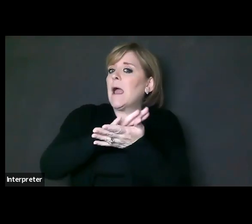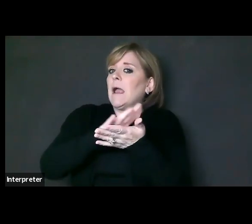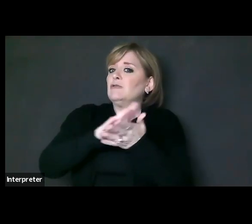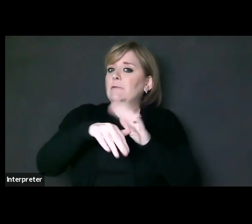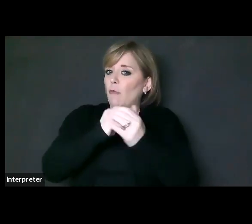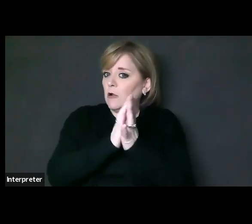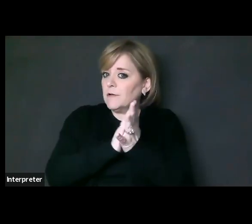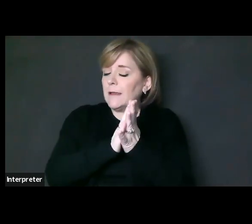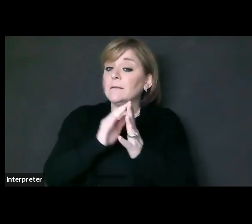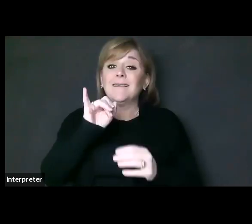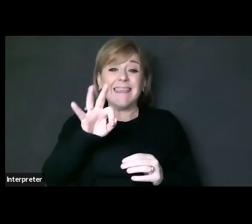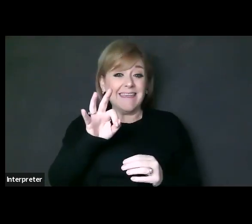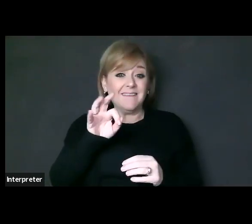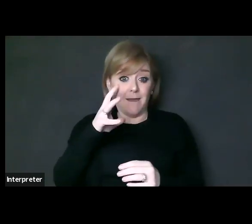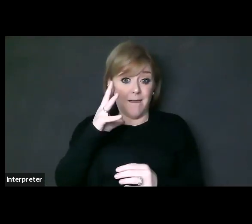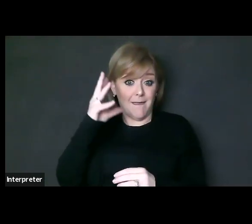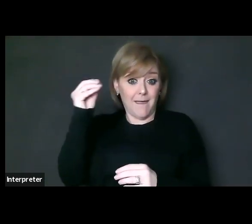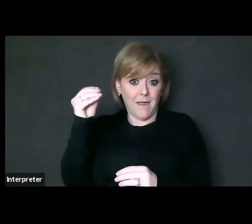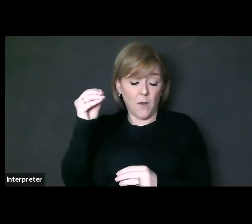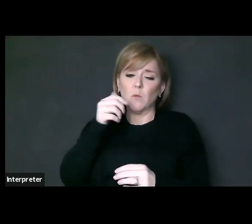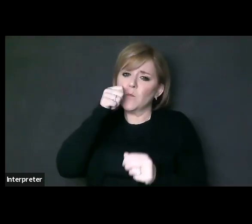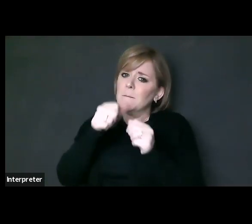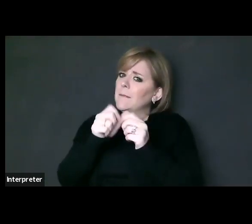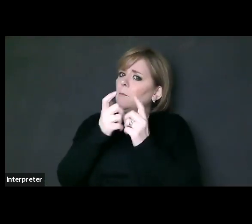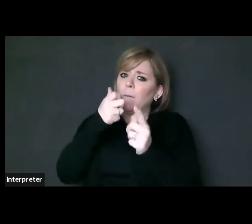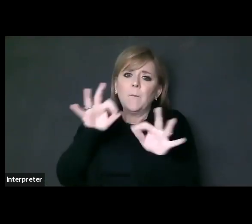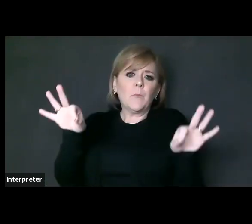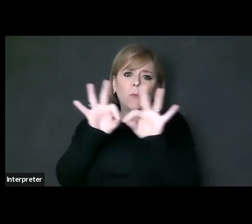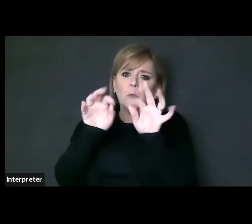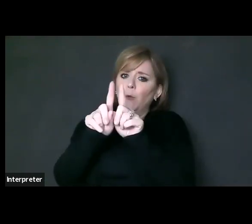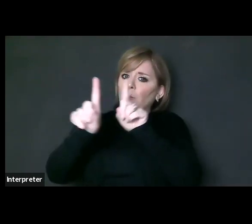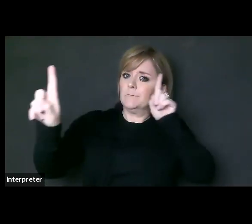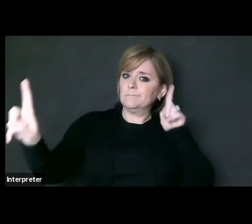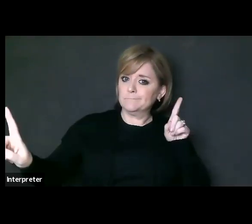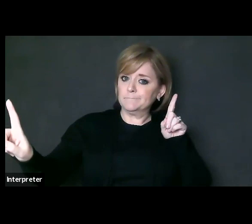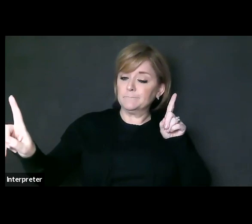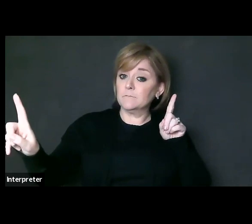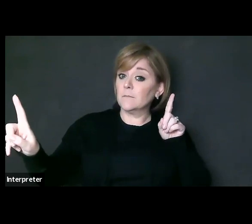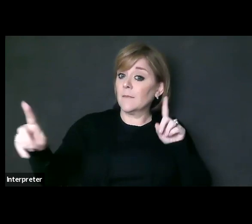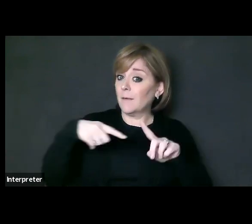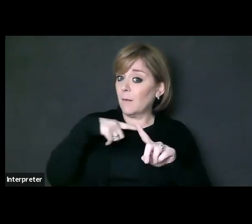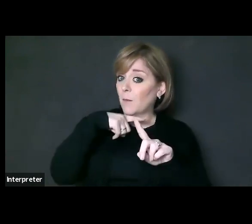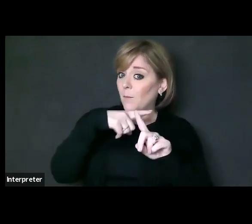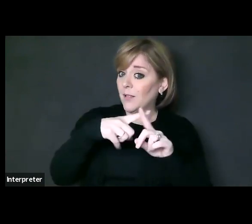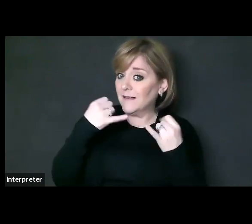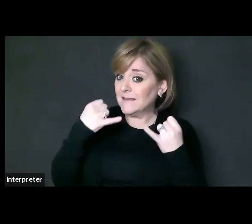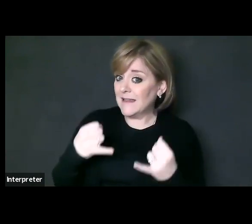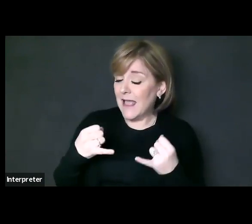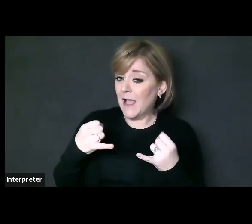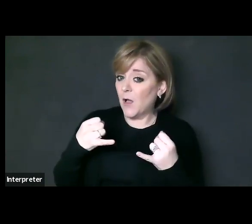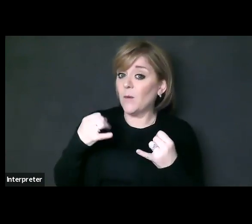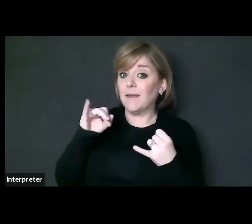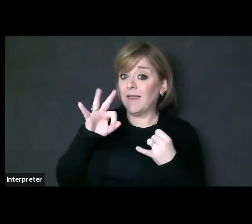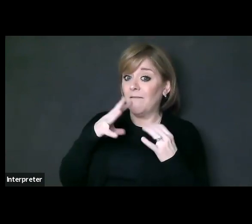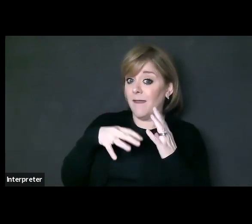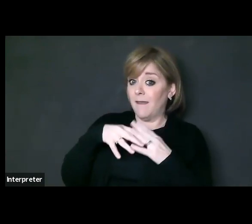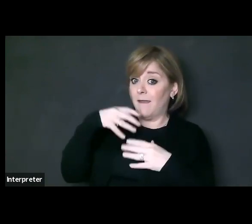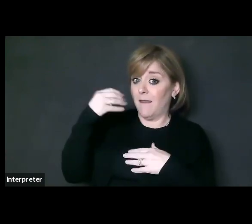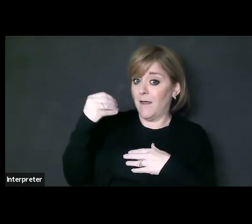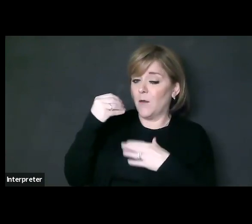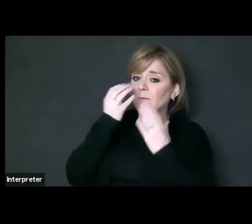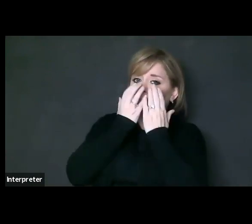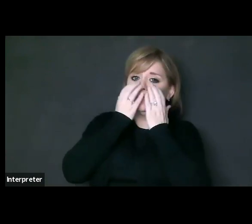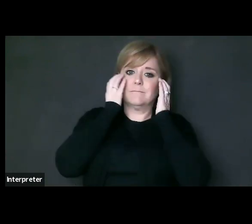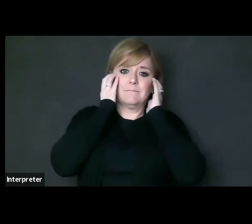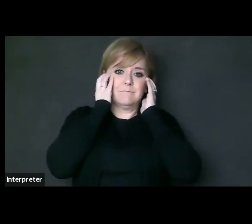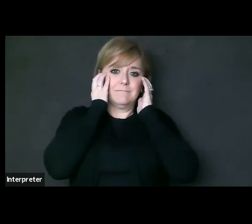be out, make sure you practice social distancing. And now we also want to see when everybody's out there to be wearing some sort